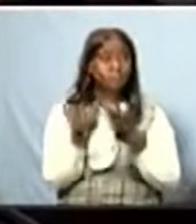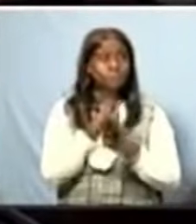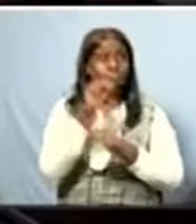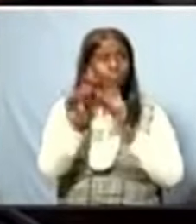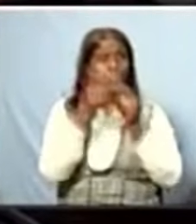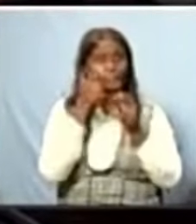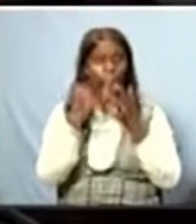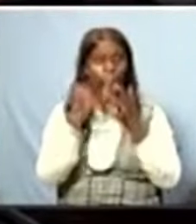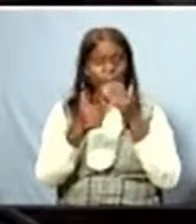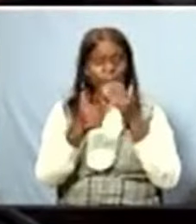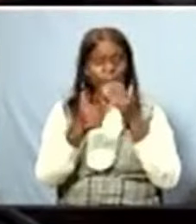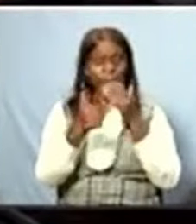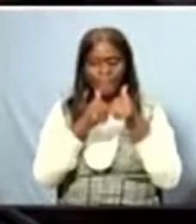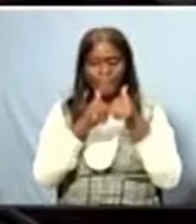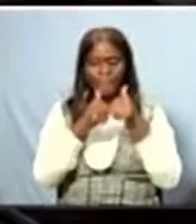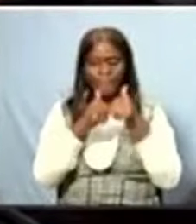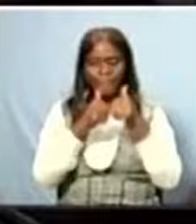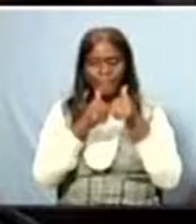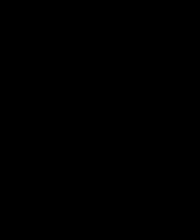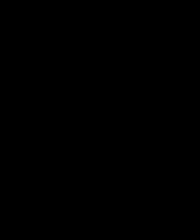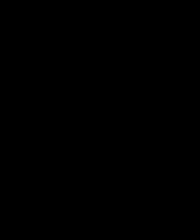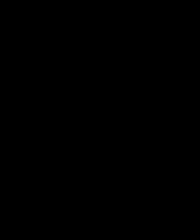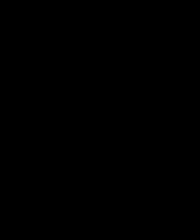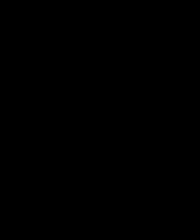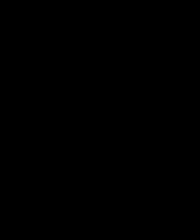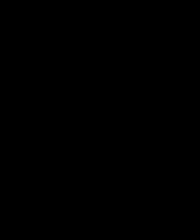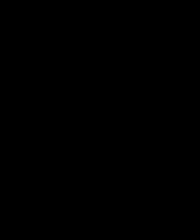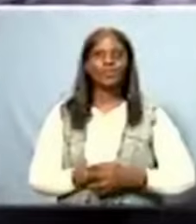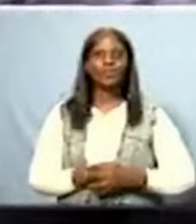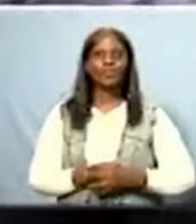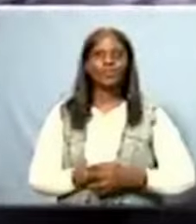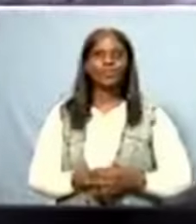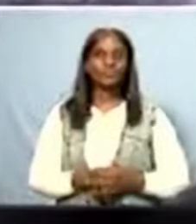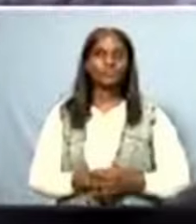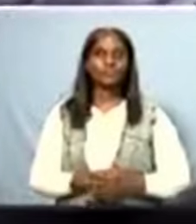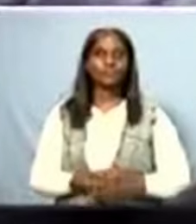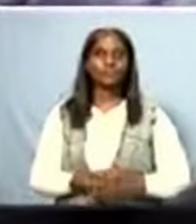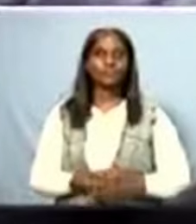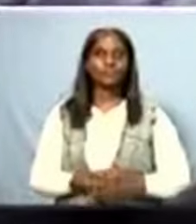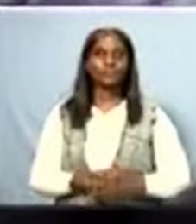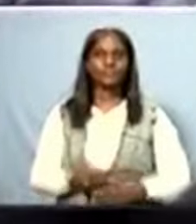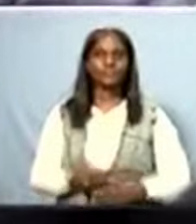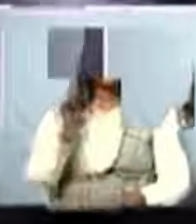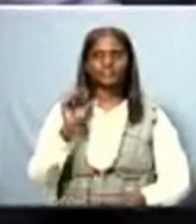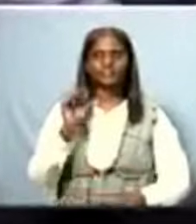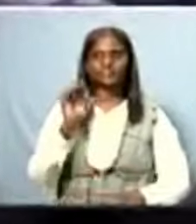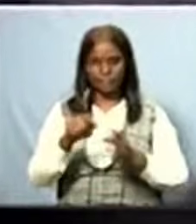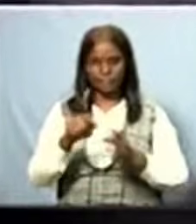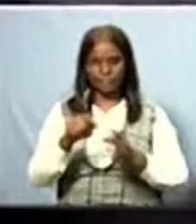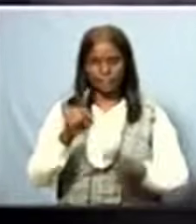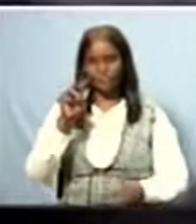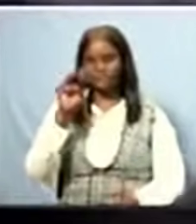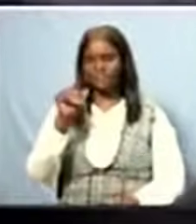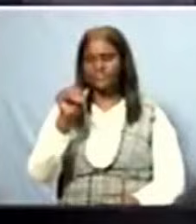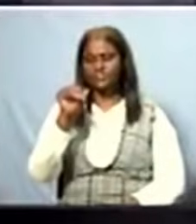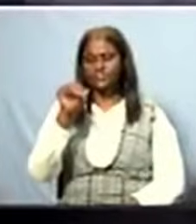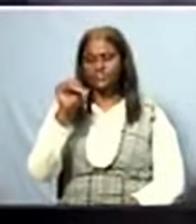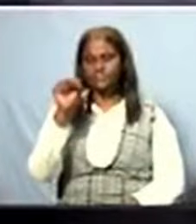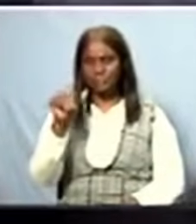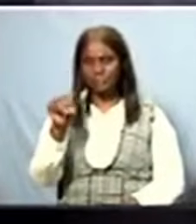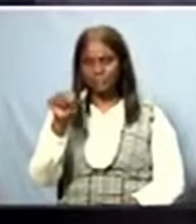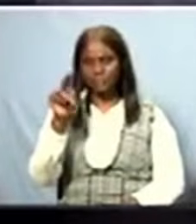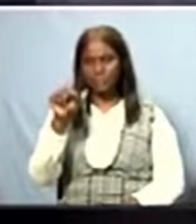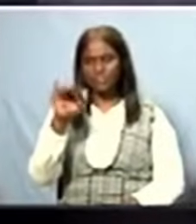have follow-up questions on the same issue. Thank you very much, Chairperson. This is Michel Kimtetu Nyambose, a member